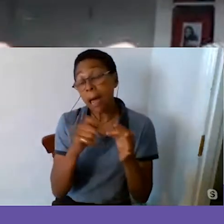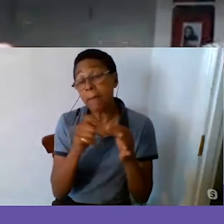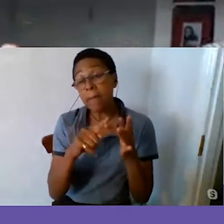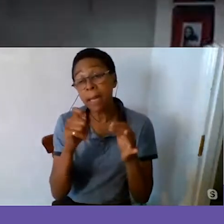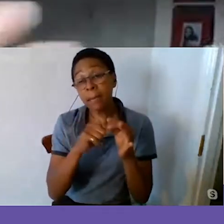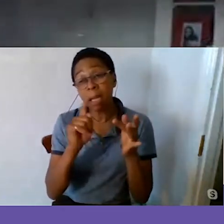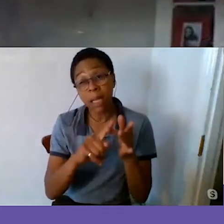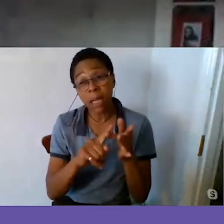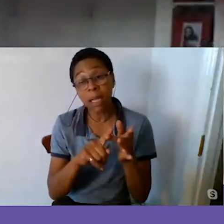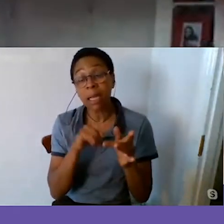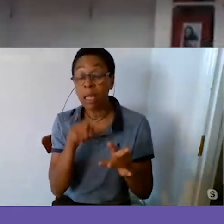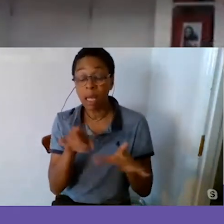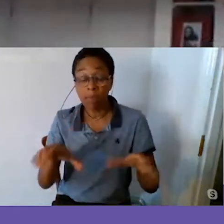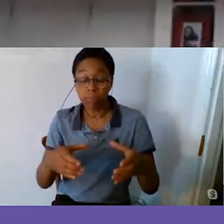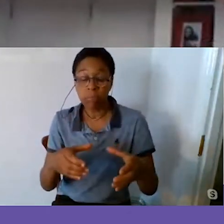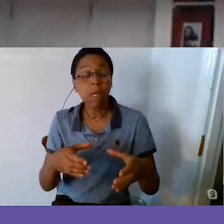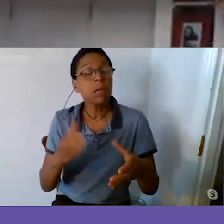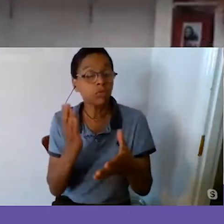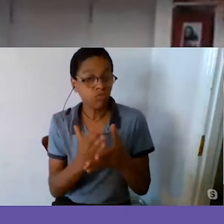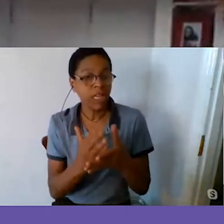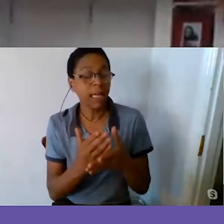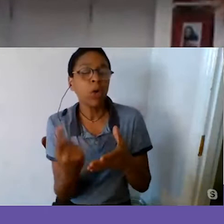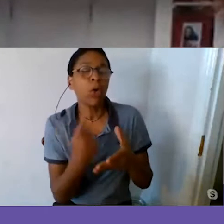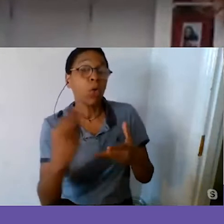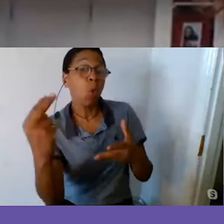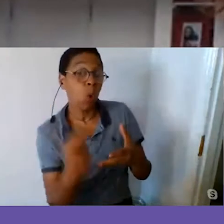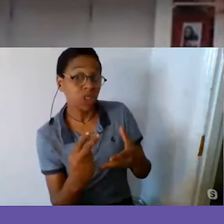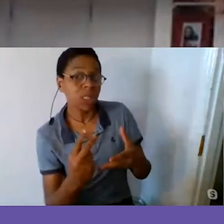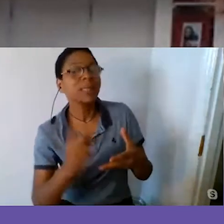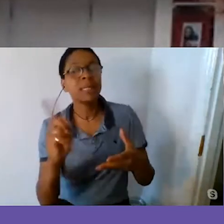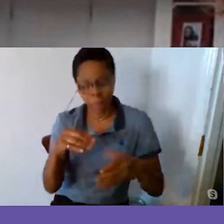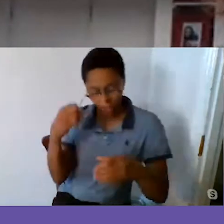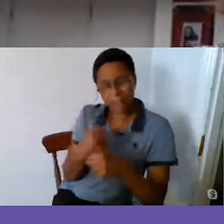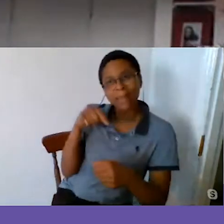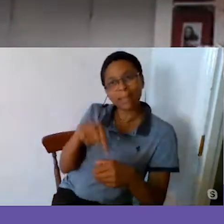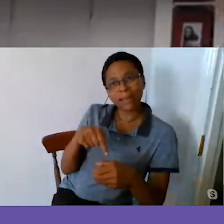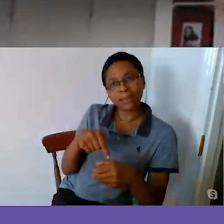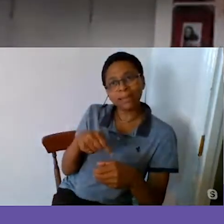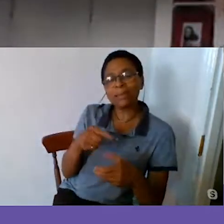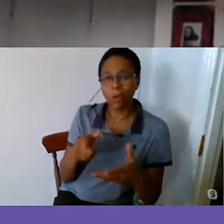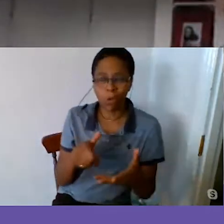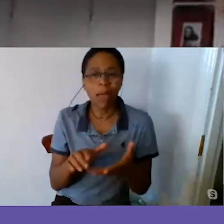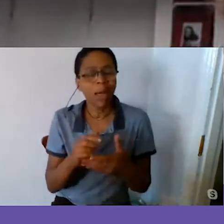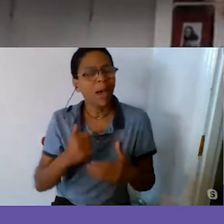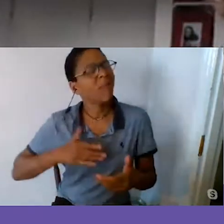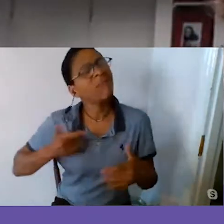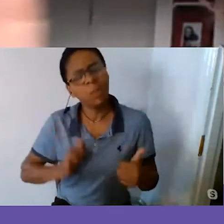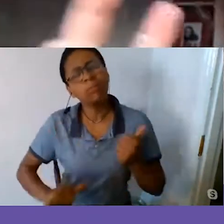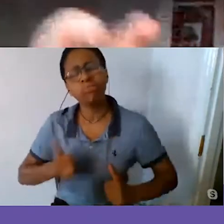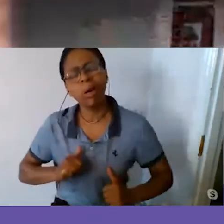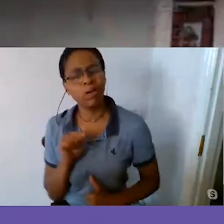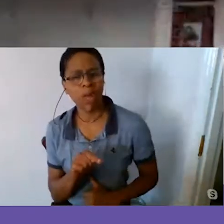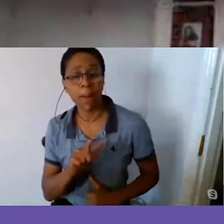like consumed by the people it's made for, which is something that I'm really proud of, because a lot of the time, like especially when you're working with